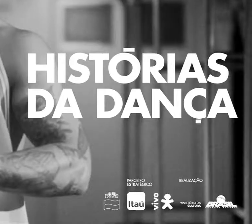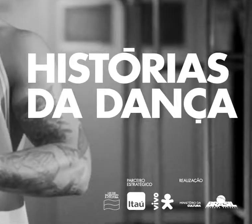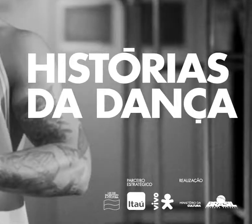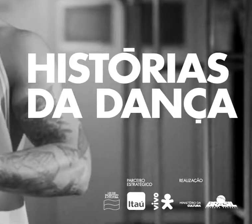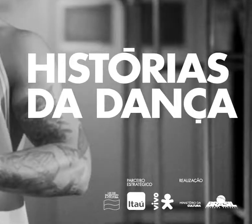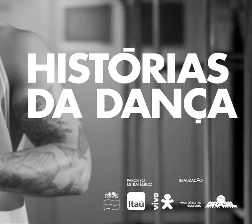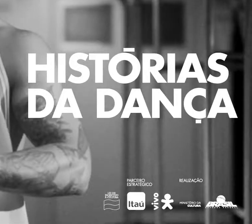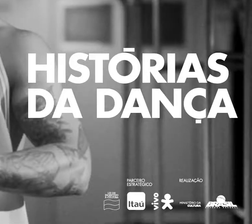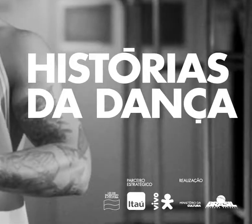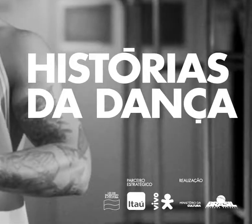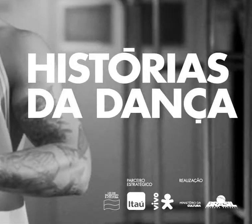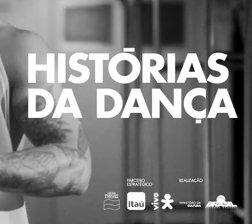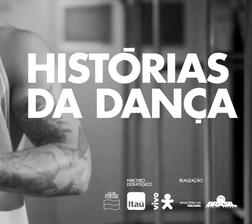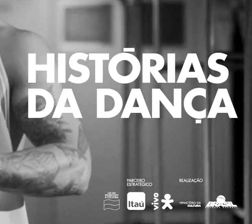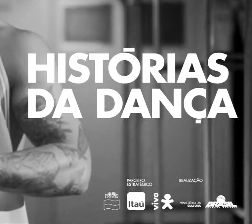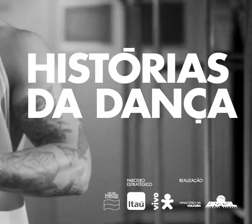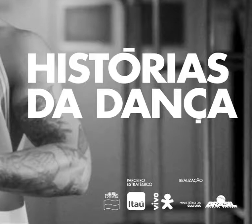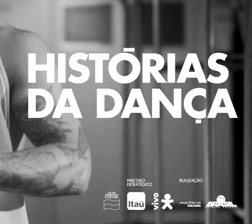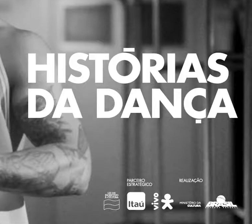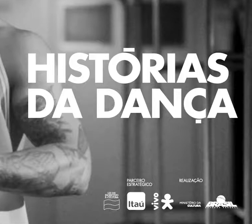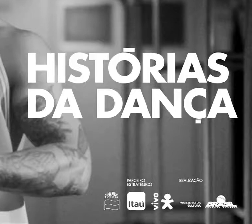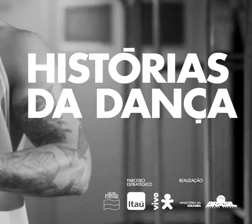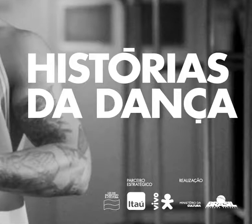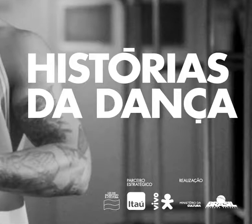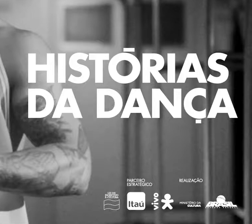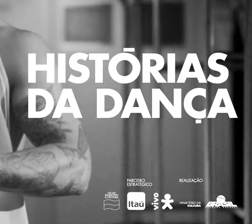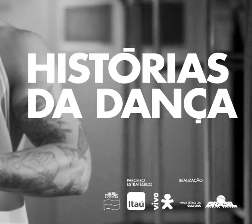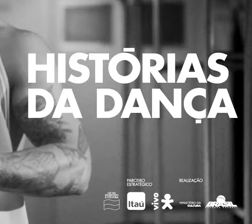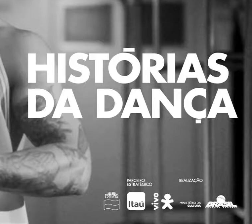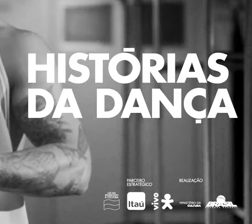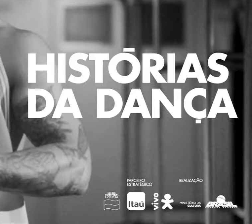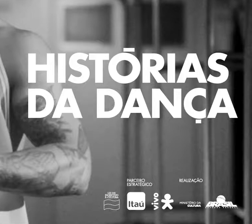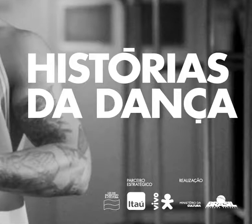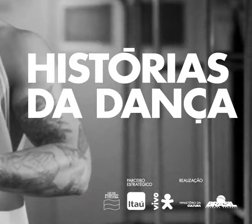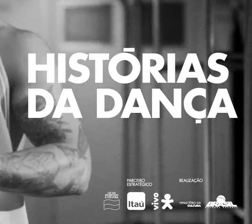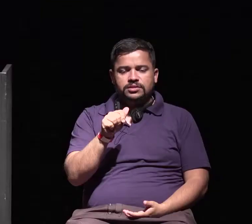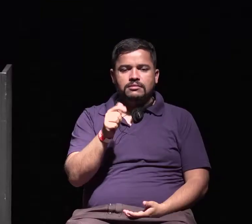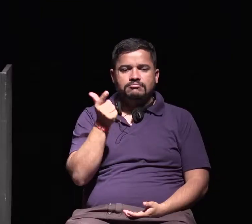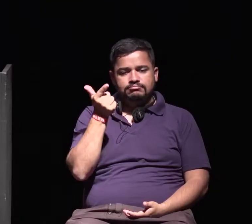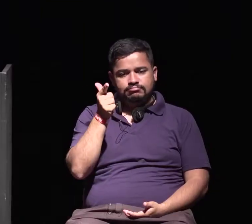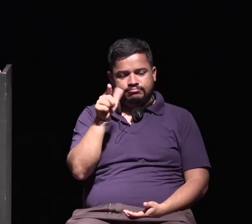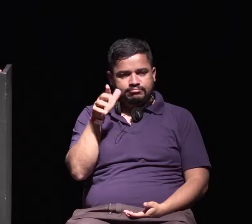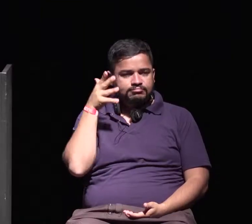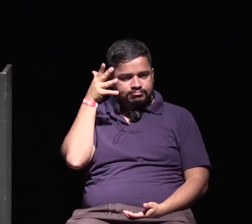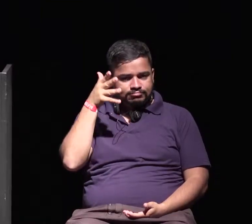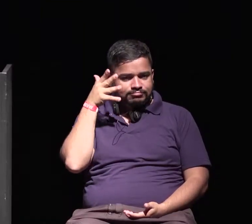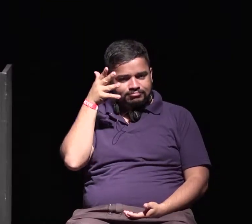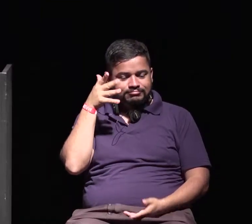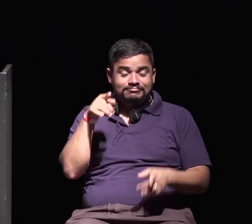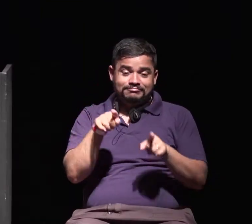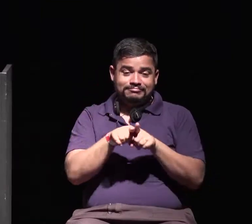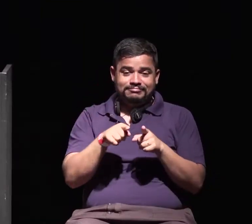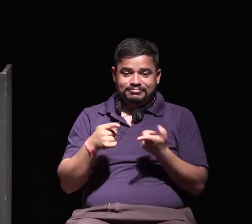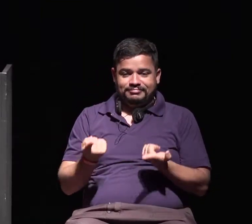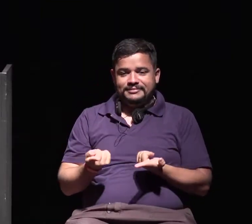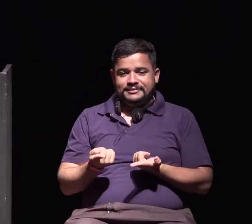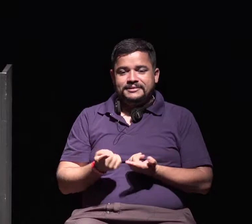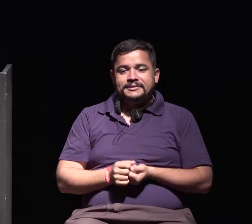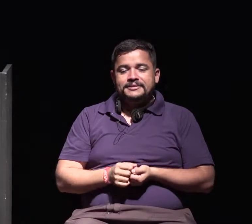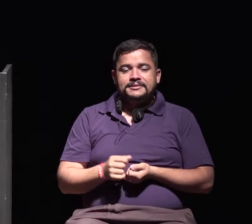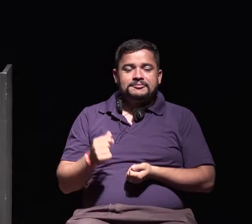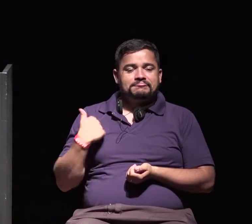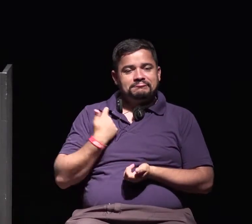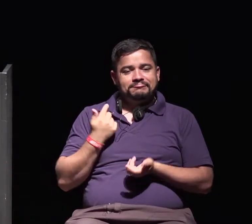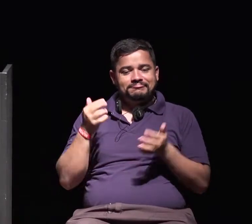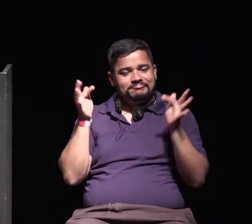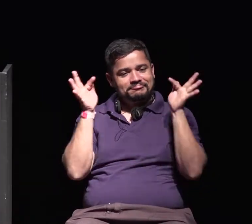Obrigada, Mathieu. Agora eu vou apresentar a Cláudia Miller, nossa próxima palestrante, né? Muito feliz também de,